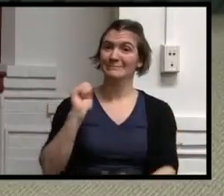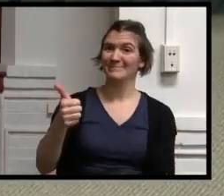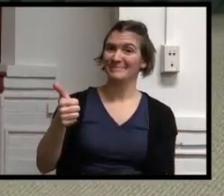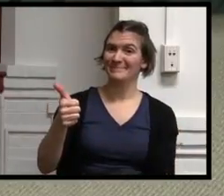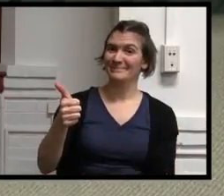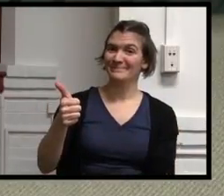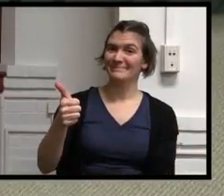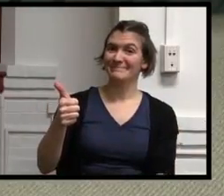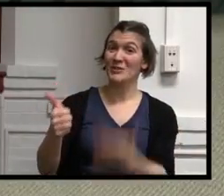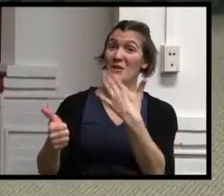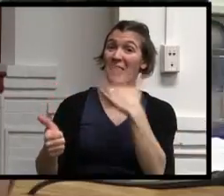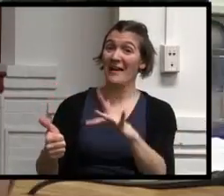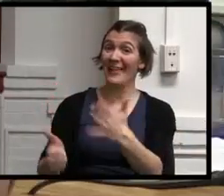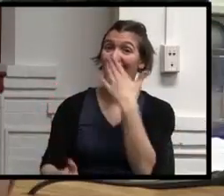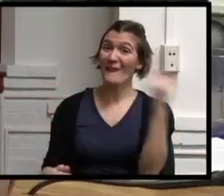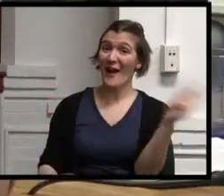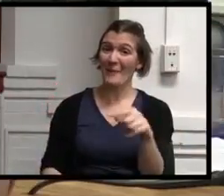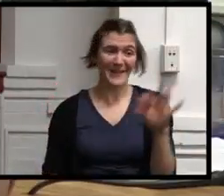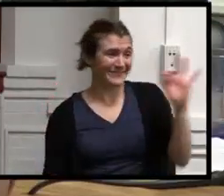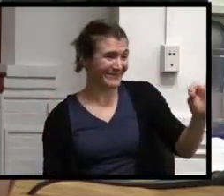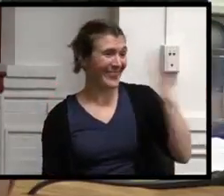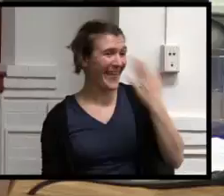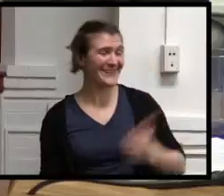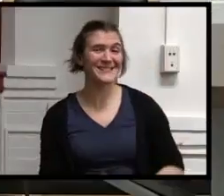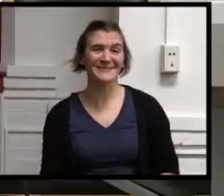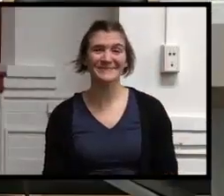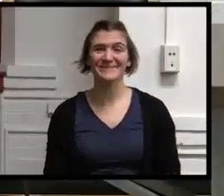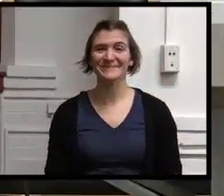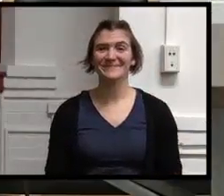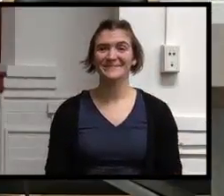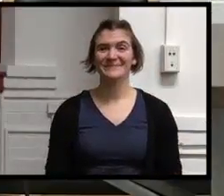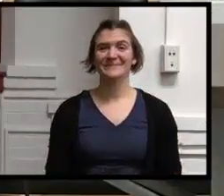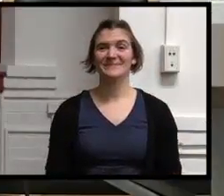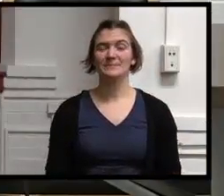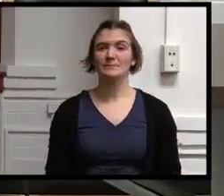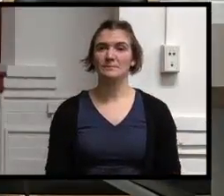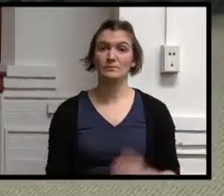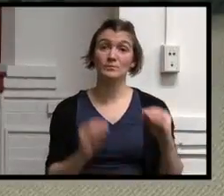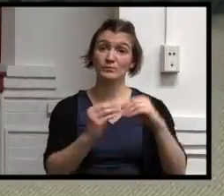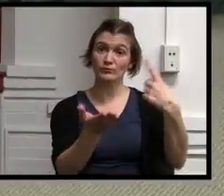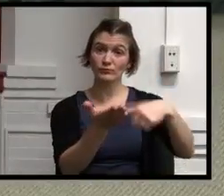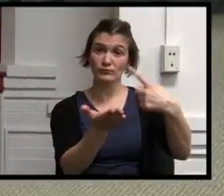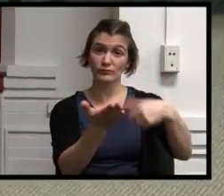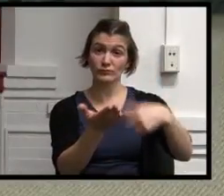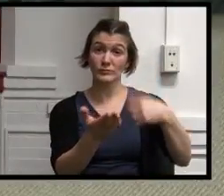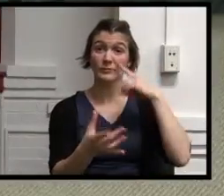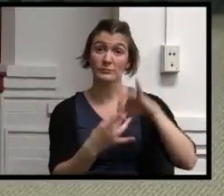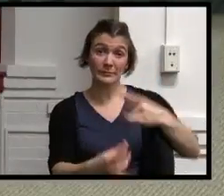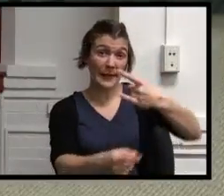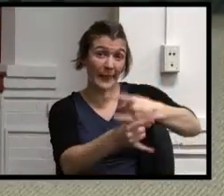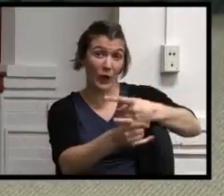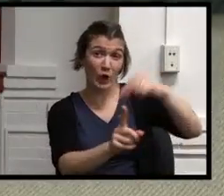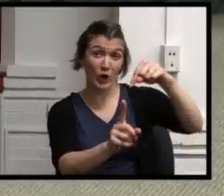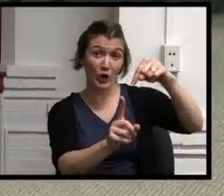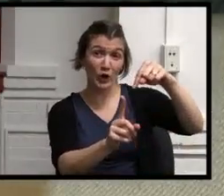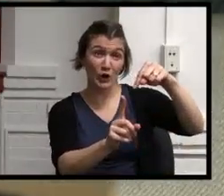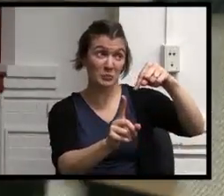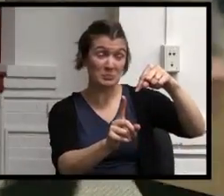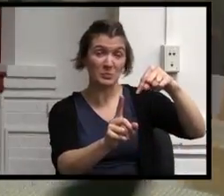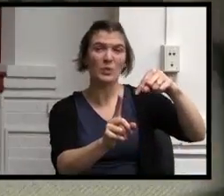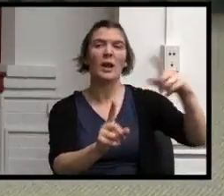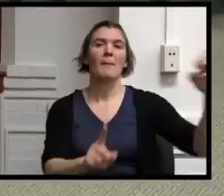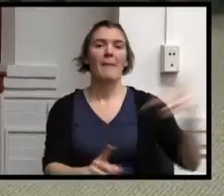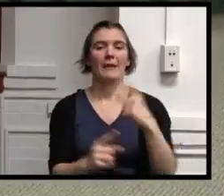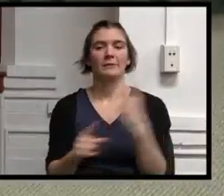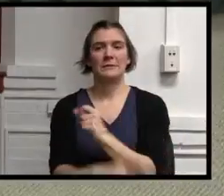5-0. Good luck. Thanks for coming. Thanks, Rick. Is there any other business to come in front of us as liquor commissioners? Ready for motion